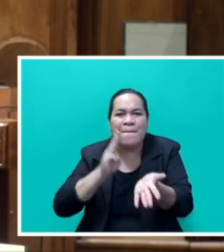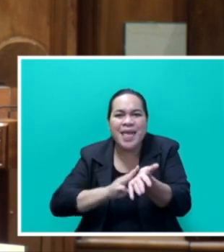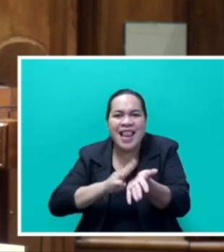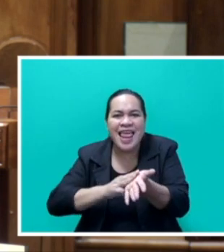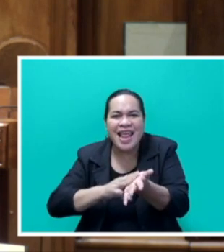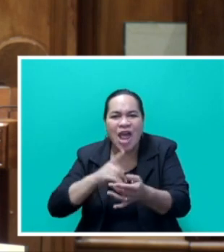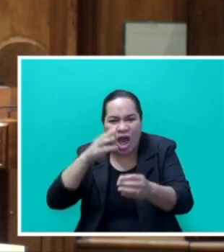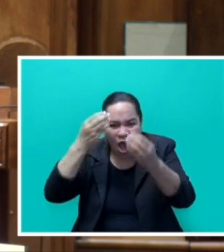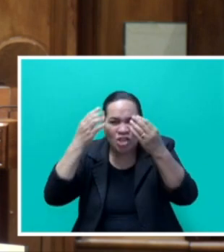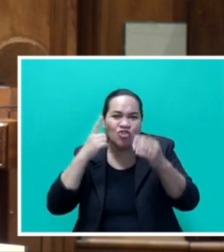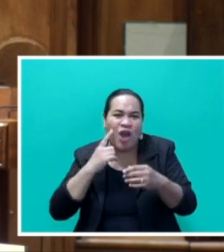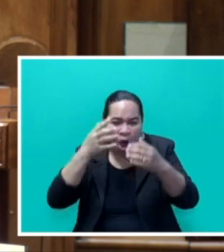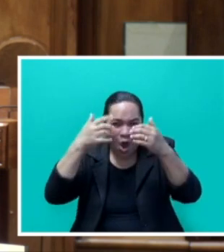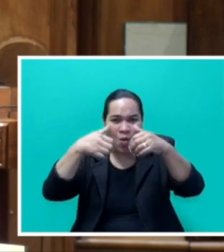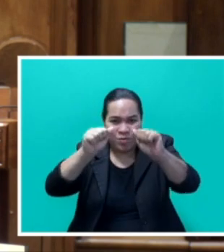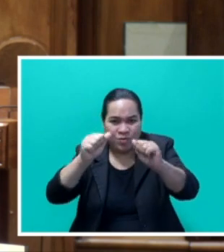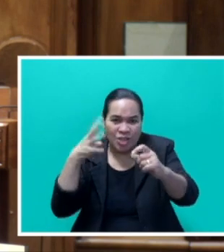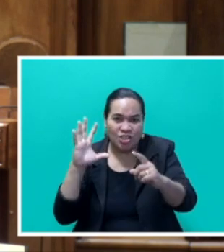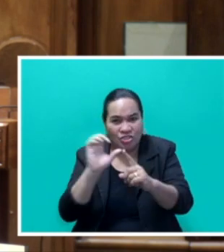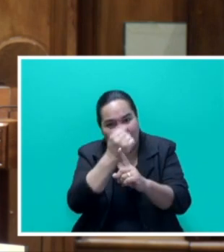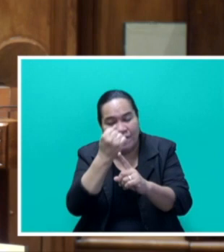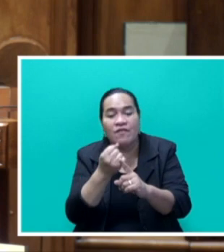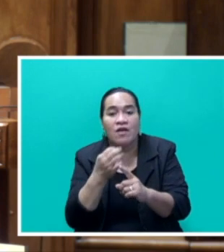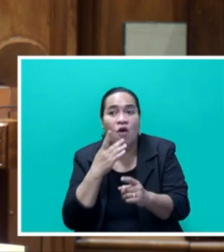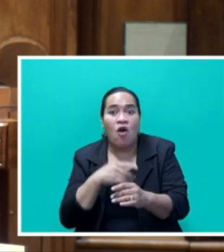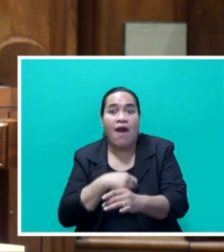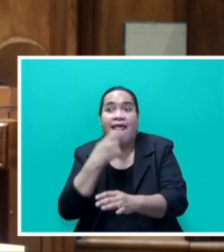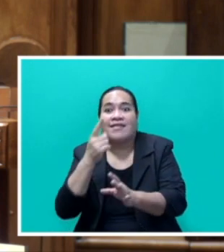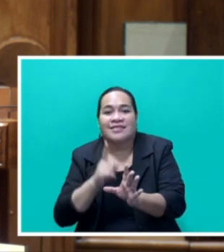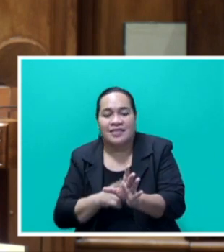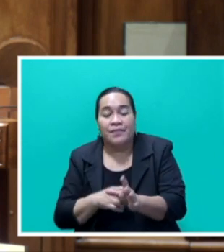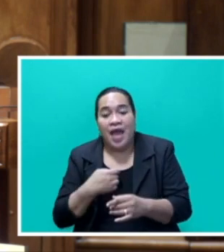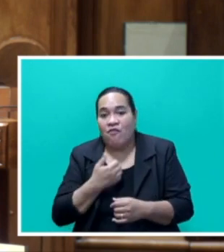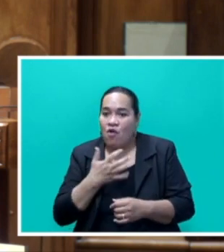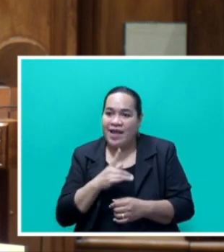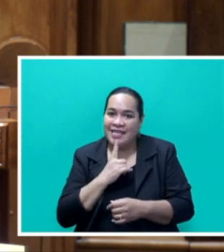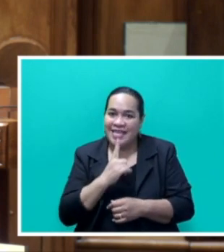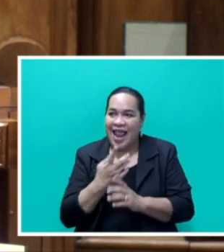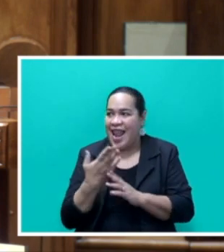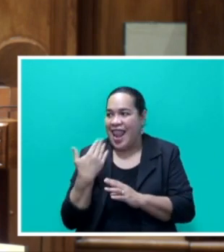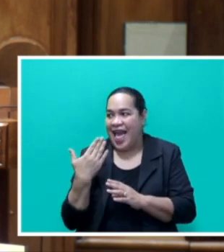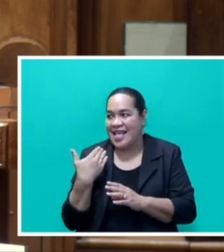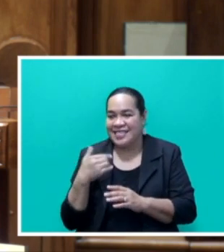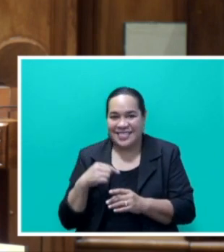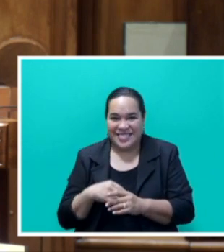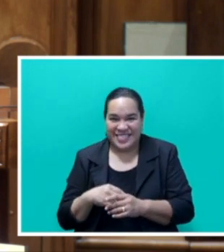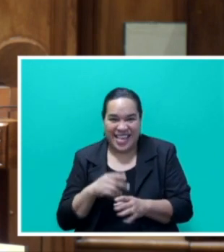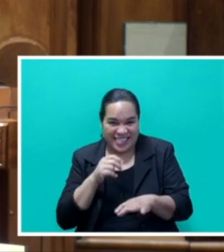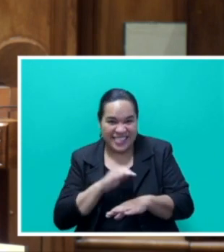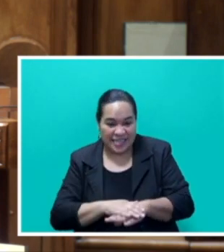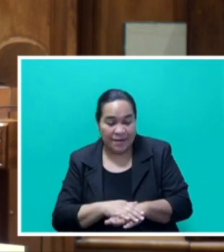tree planting campaign. Mr. Speaker, as I mentioned at the last parliamentary session, Fiji has planted more